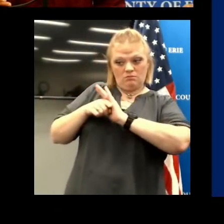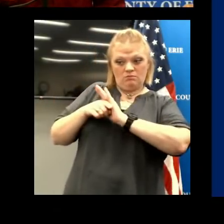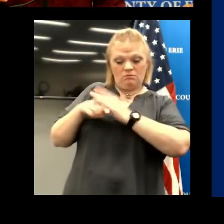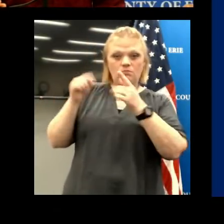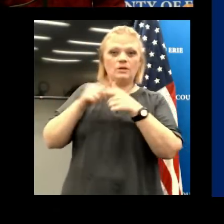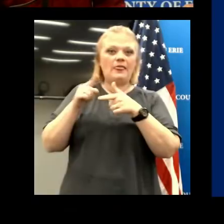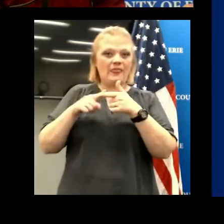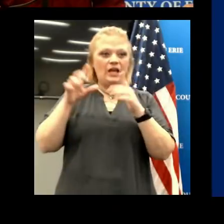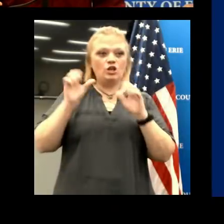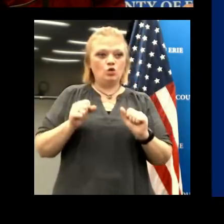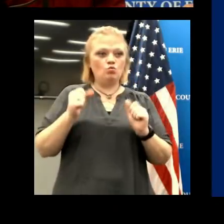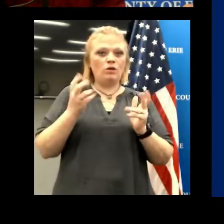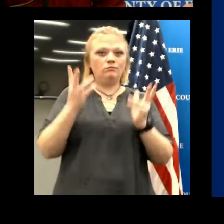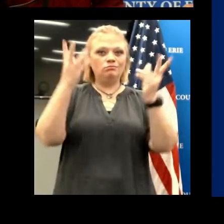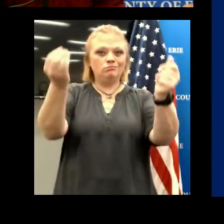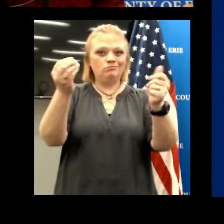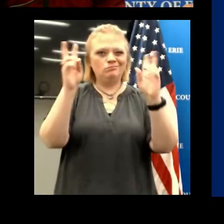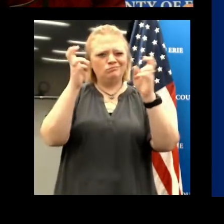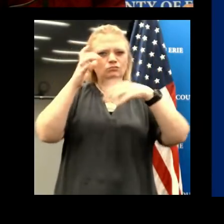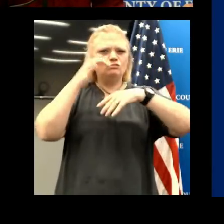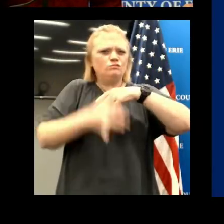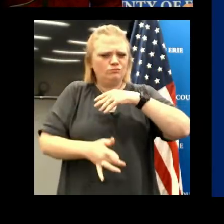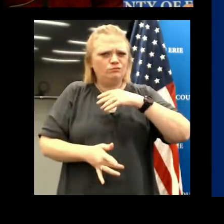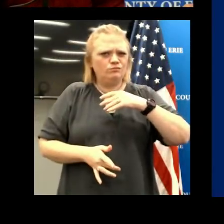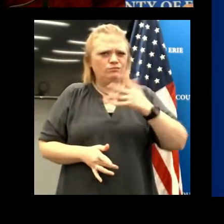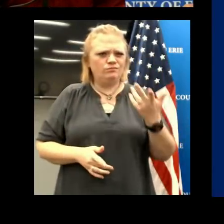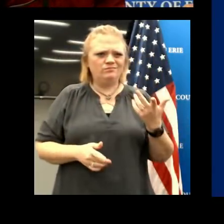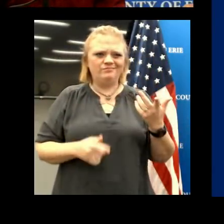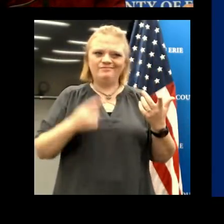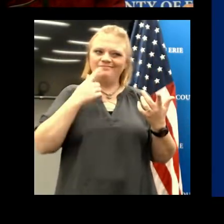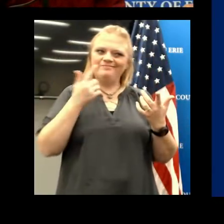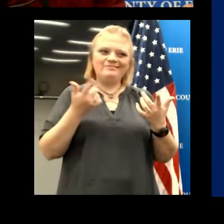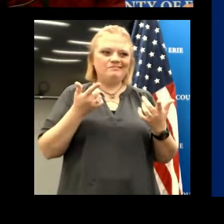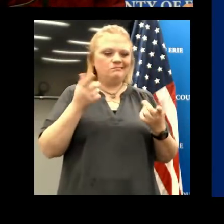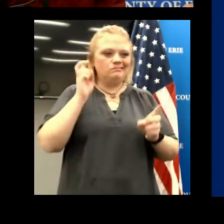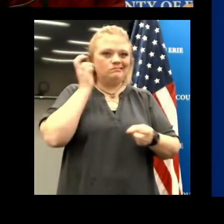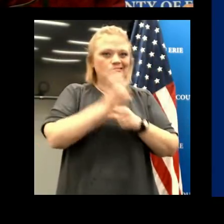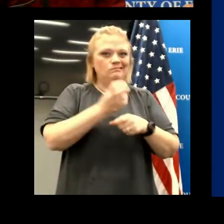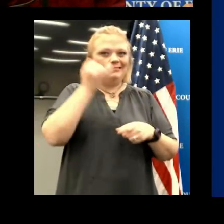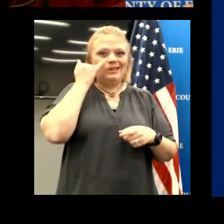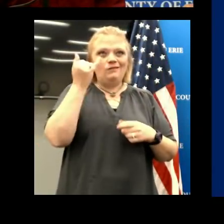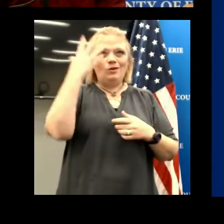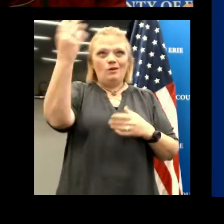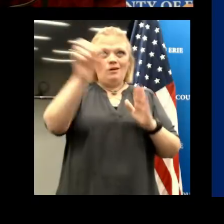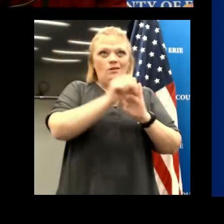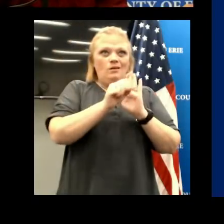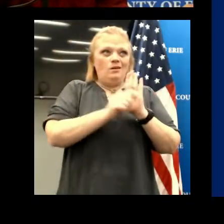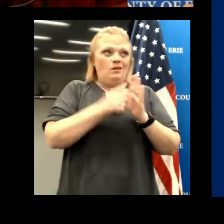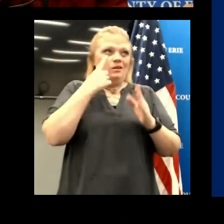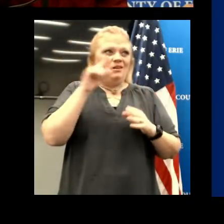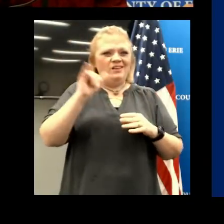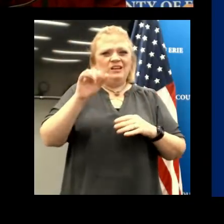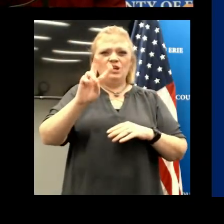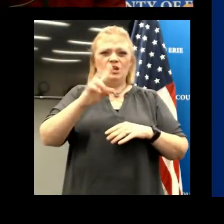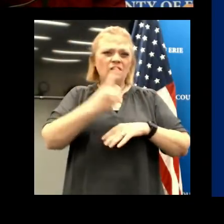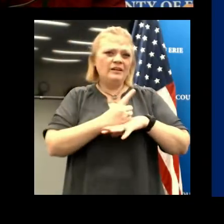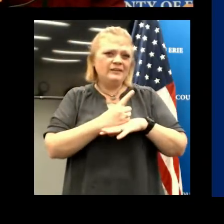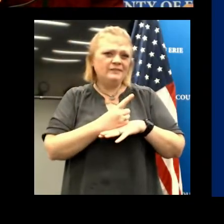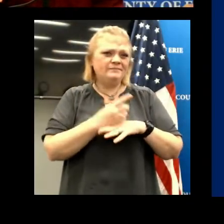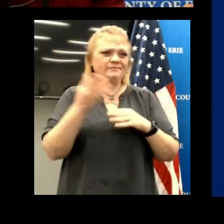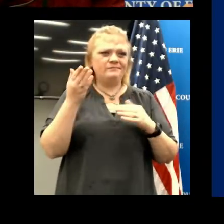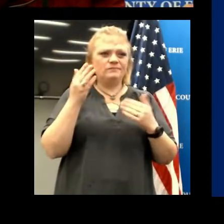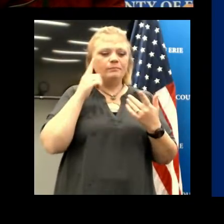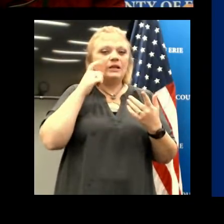can leave quarantine early. So the tricky part is if you're out of state in a non-contiguous state for just like 2 days, so more than